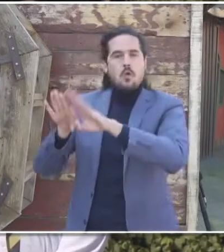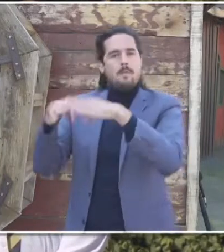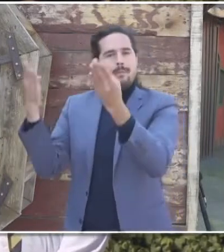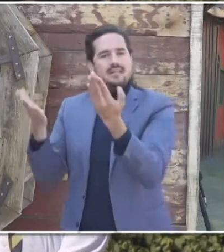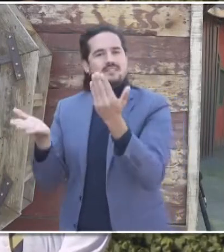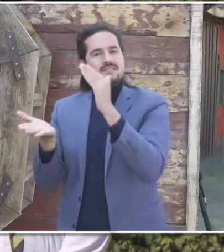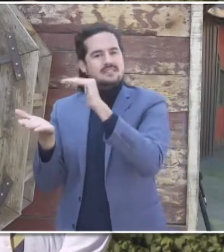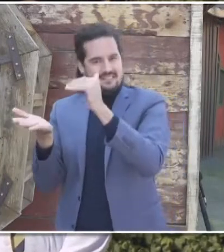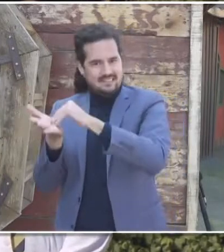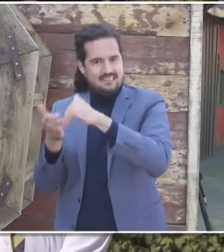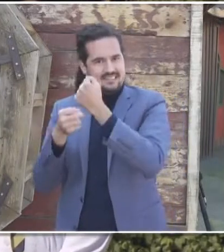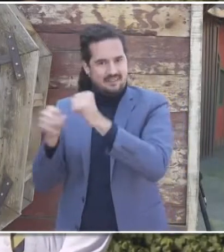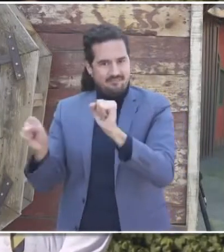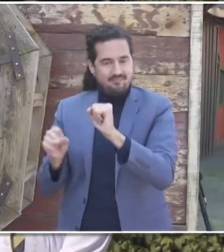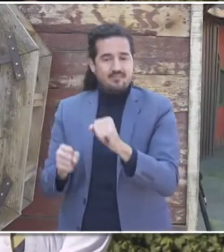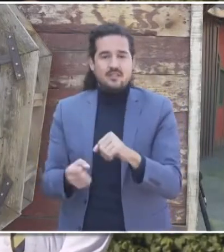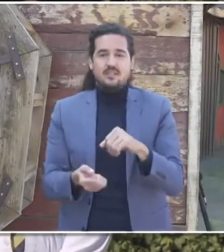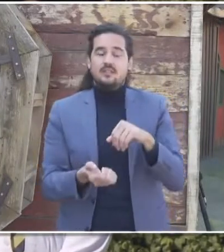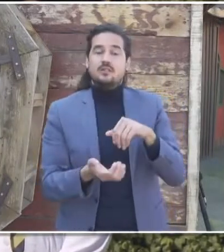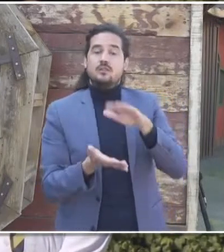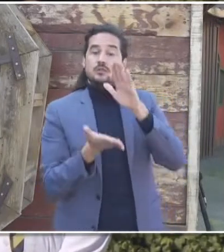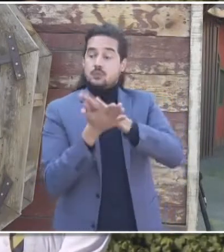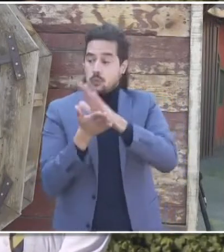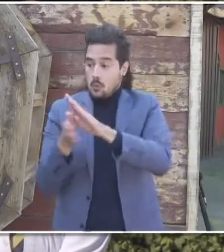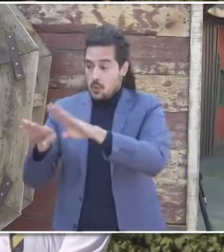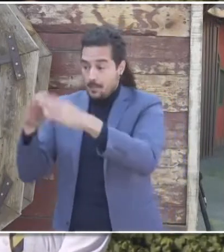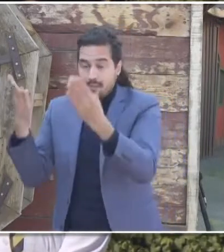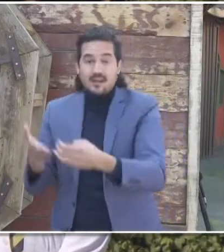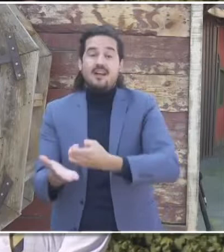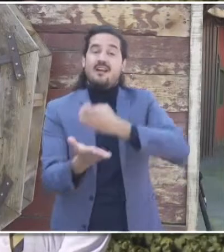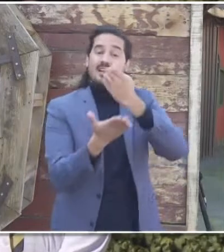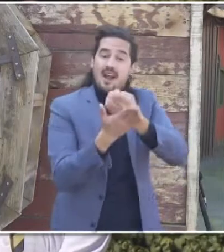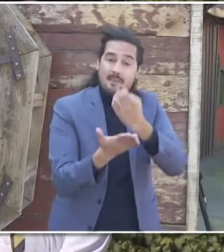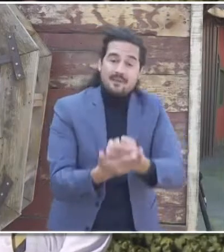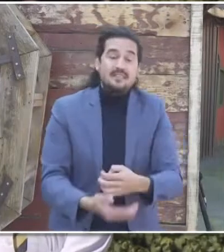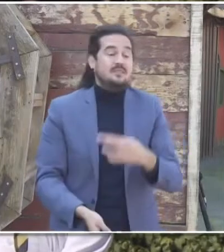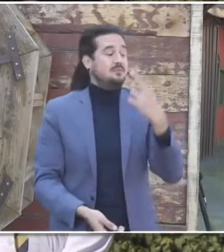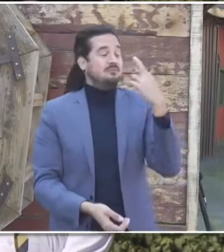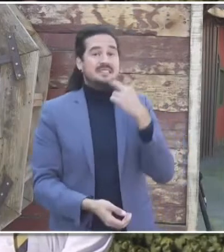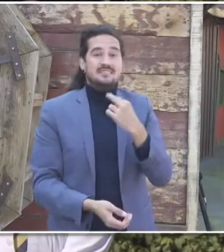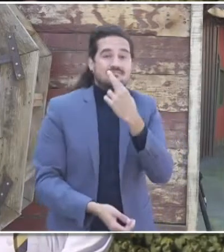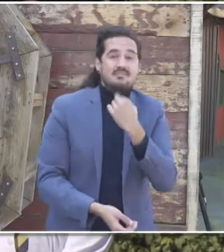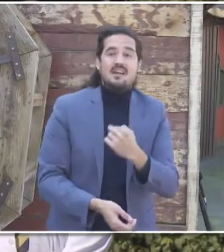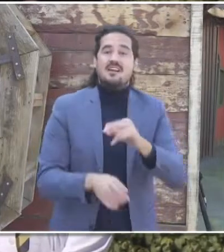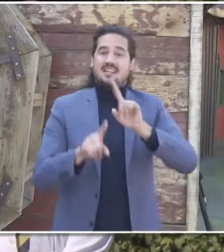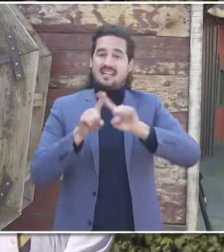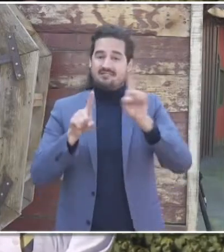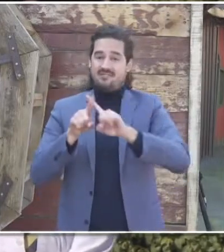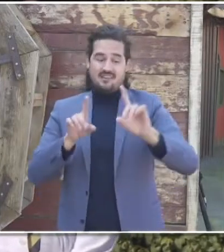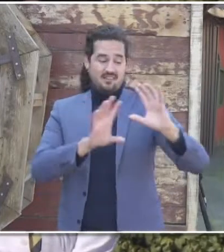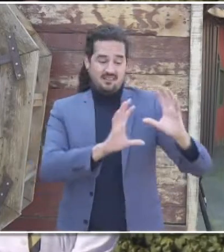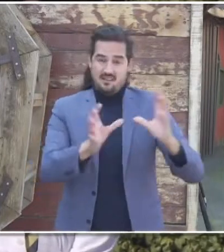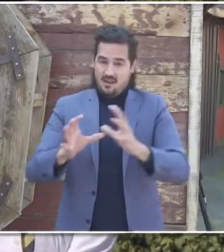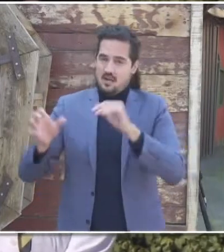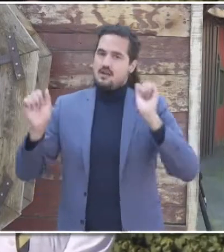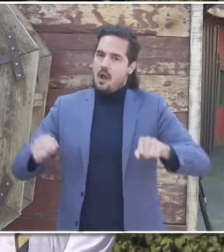to get our economy open again, to get our restaurants going. But this is all part of a plan that the President unveiled almost 2 weeks ago, a